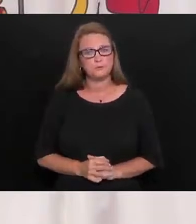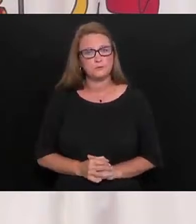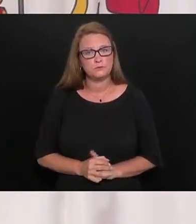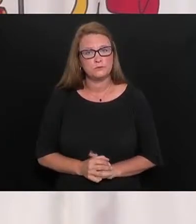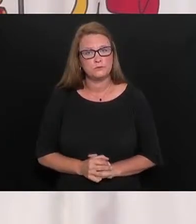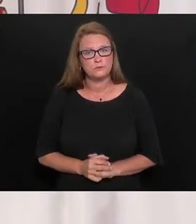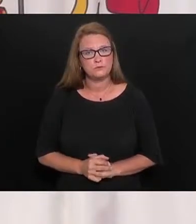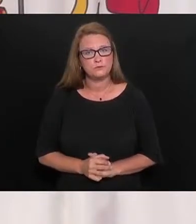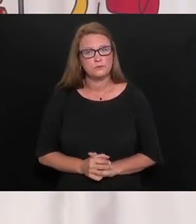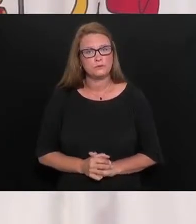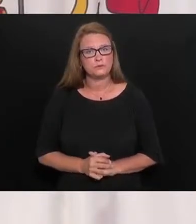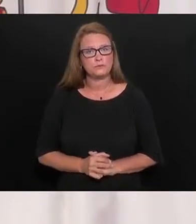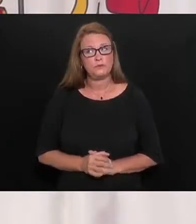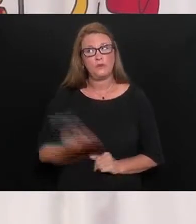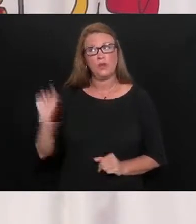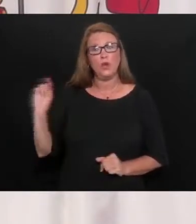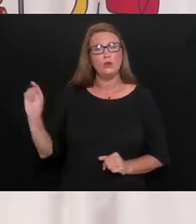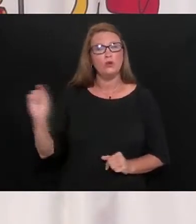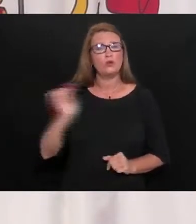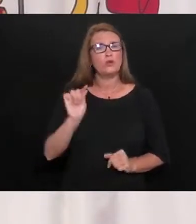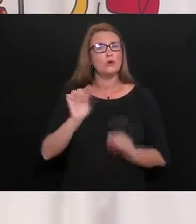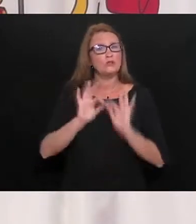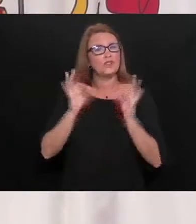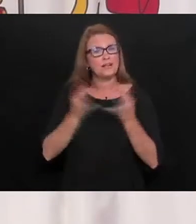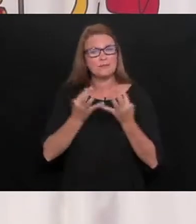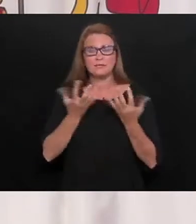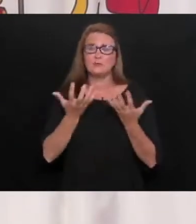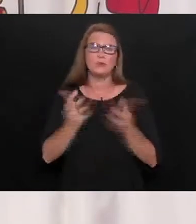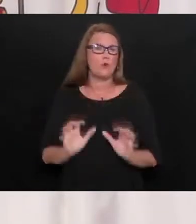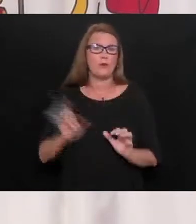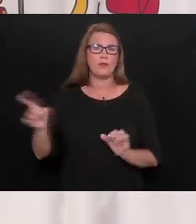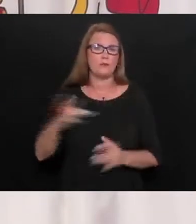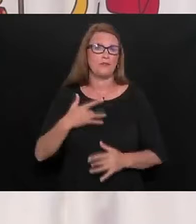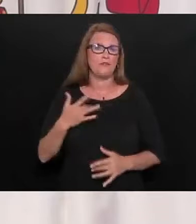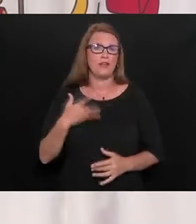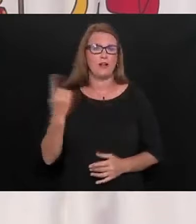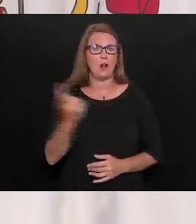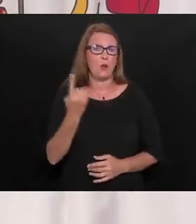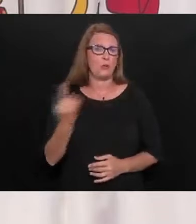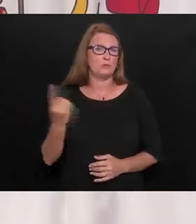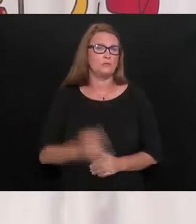on earth that these great people need is to feel alone. So